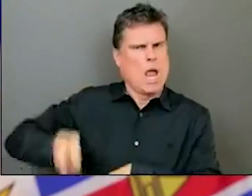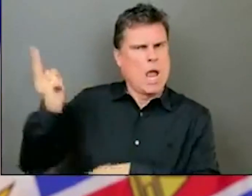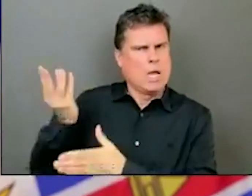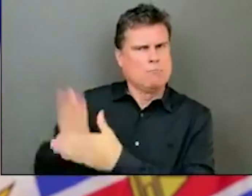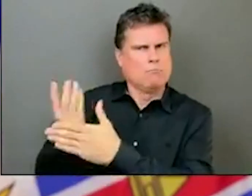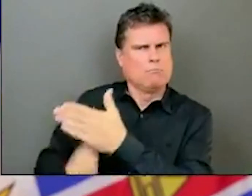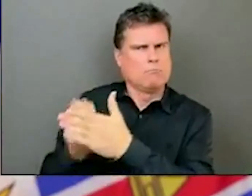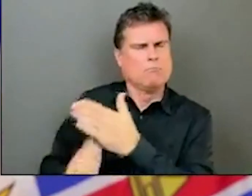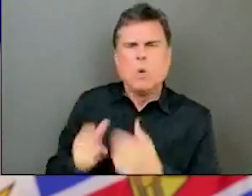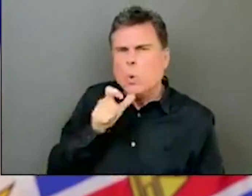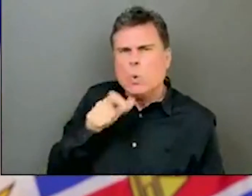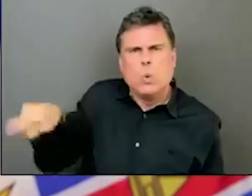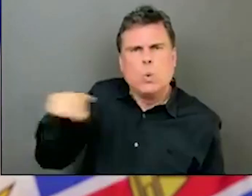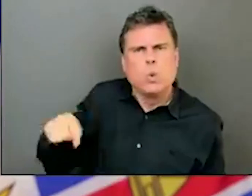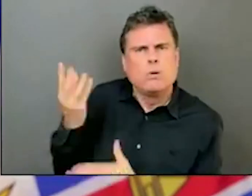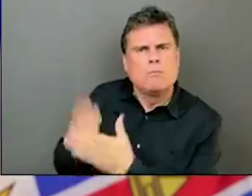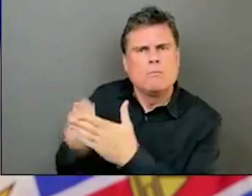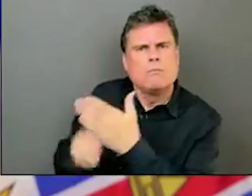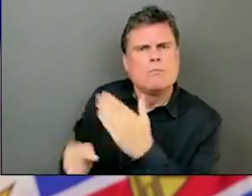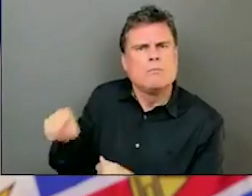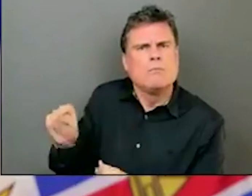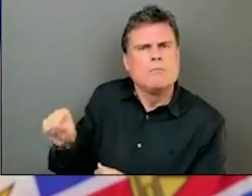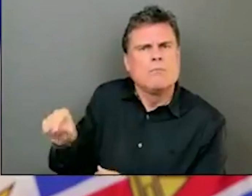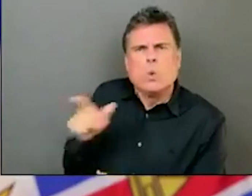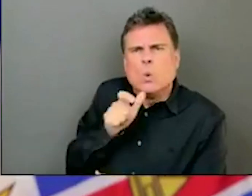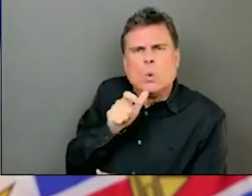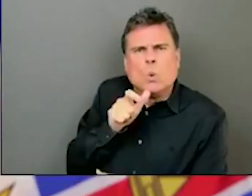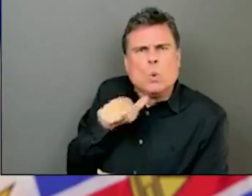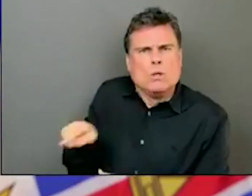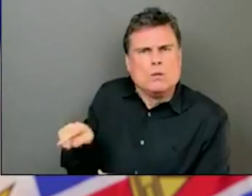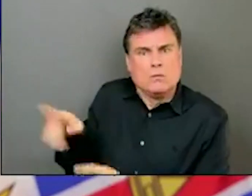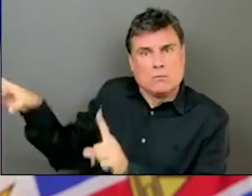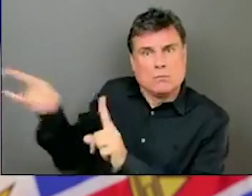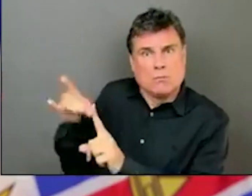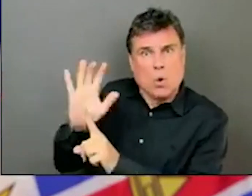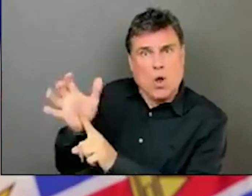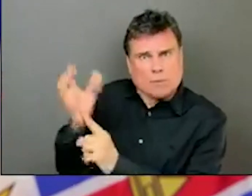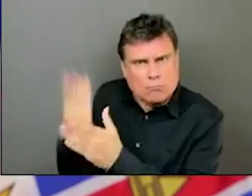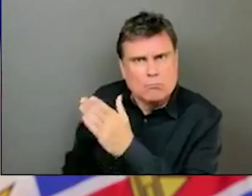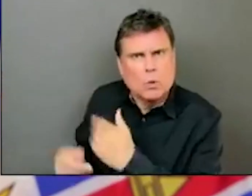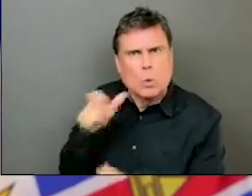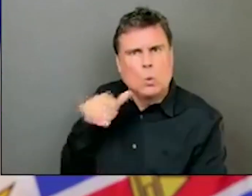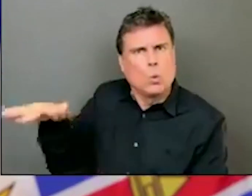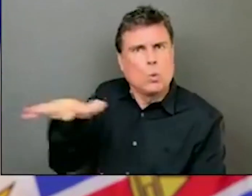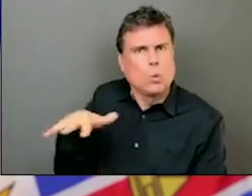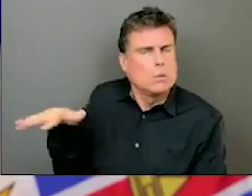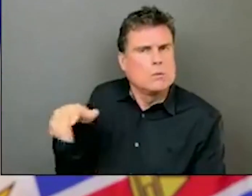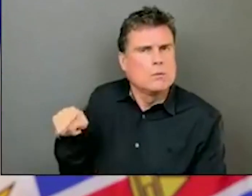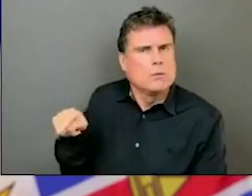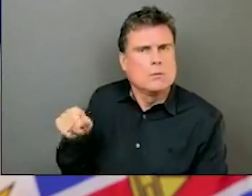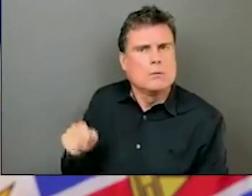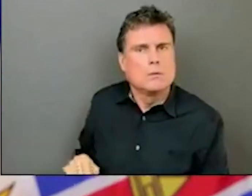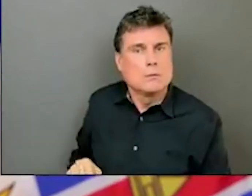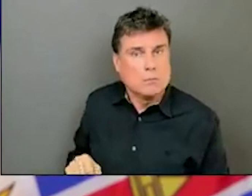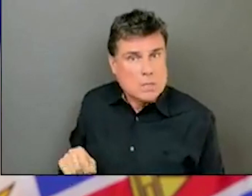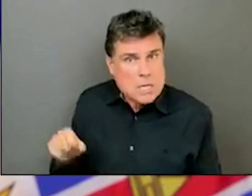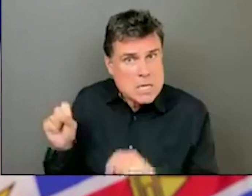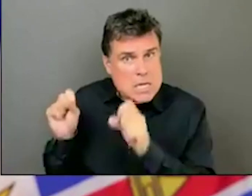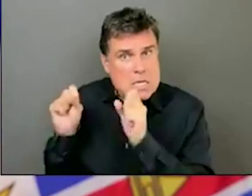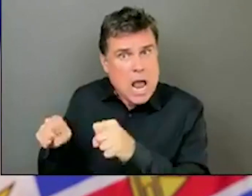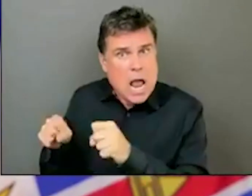Are these cases linked to long-term care? And, is enough being done to prevent these